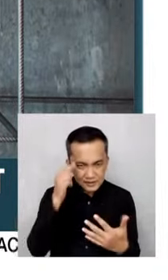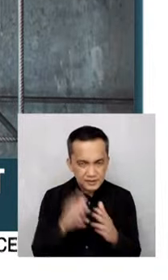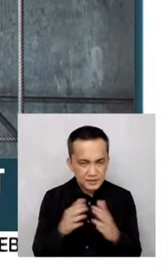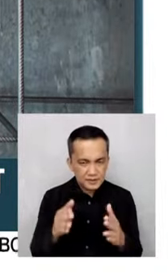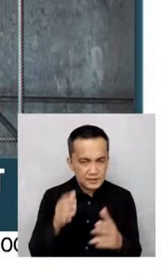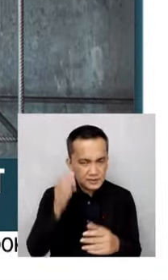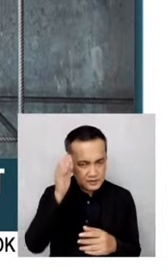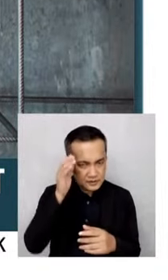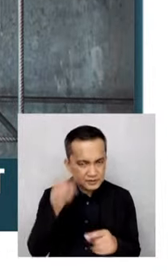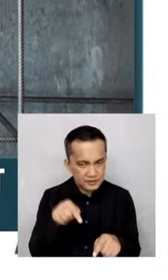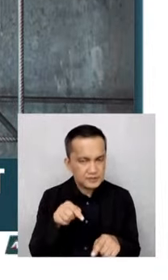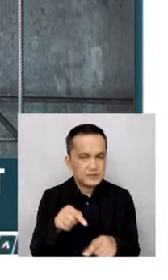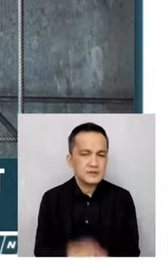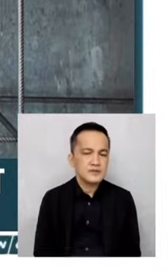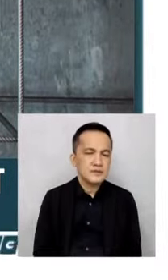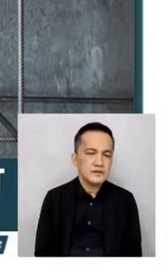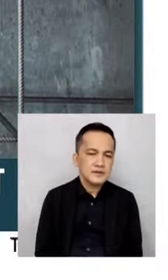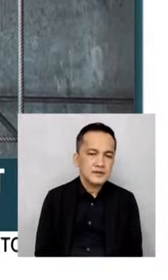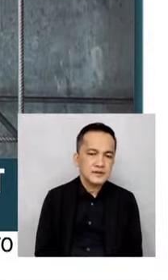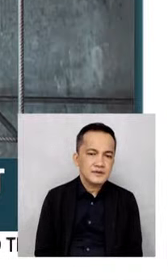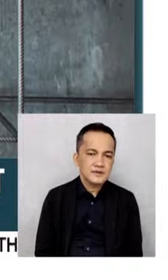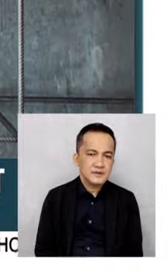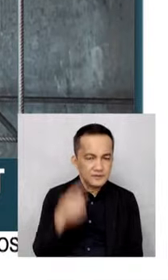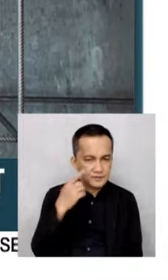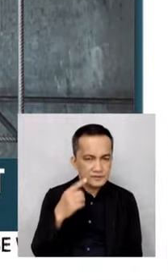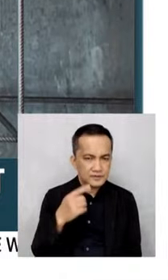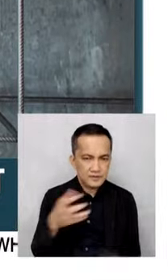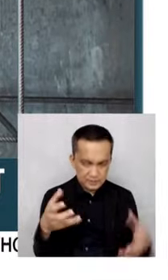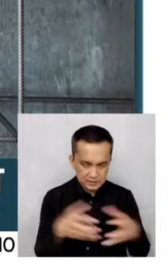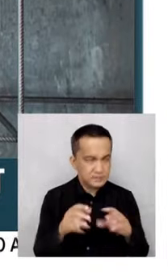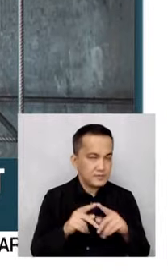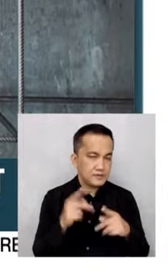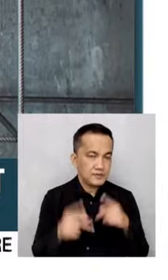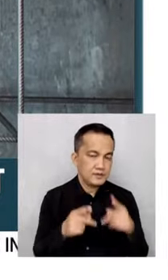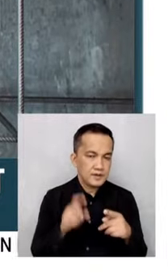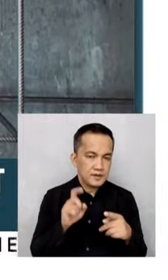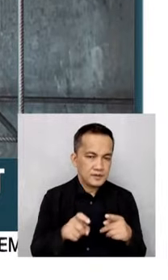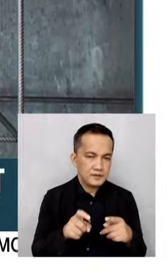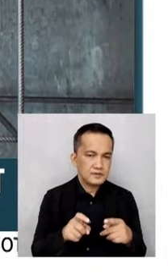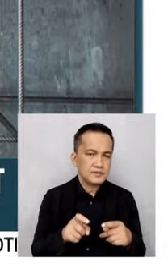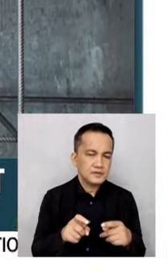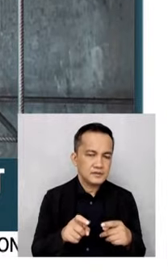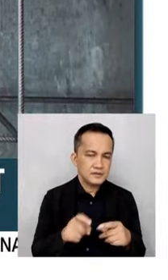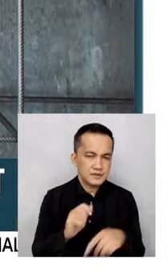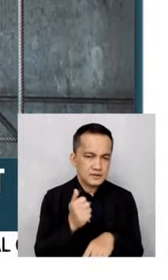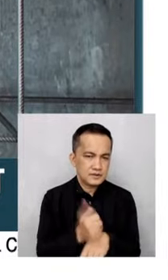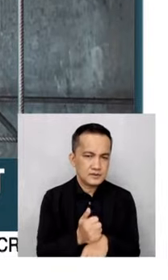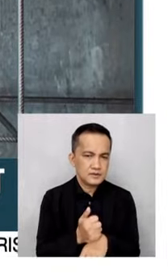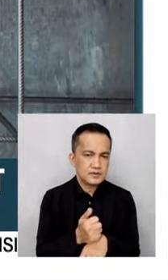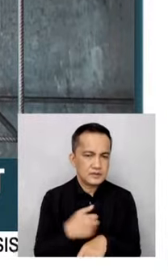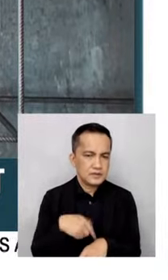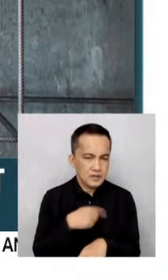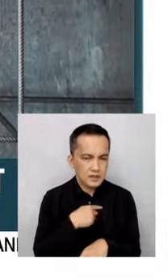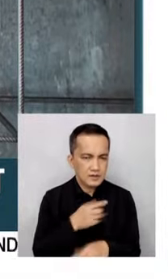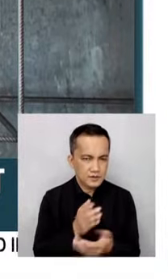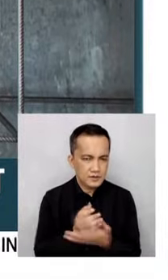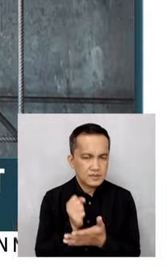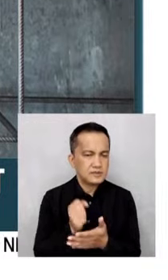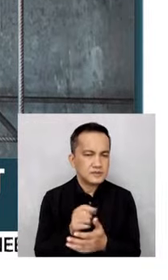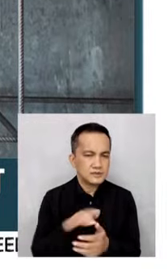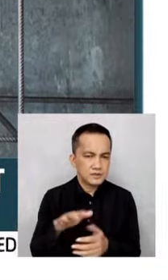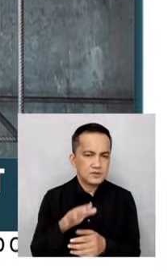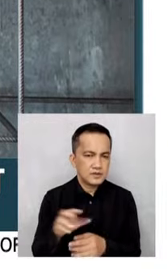considerations. Mm-hmm. Of course, as a people, we should really just assert our rights over the West Philippine Sea.